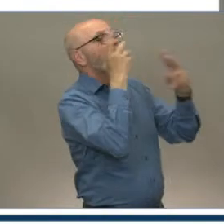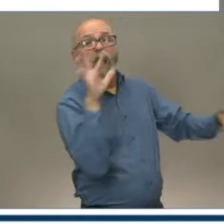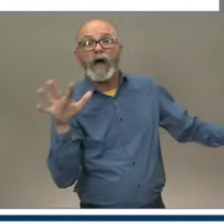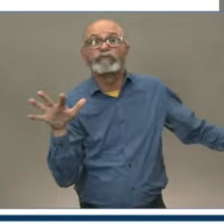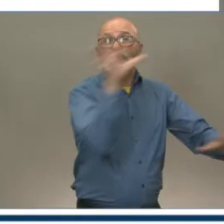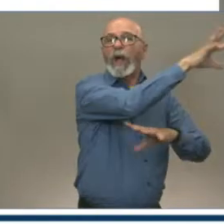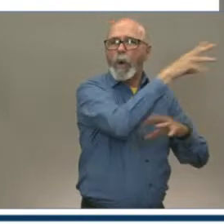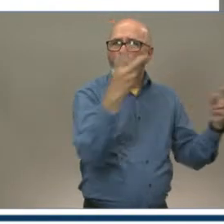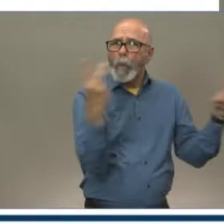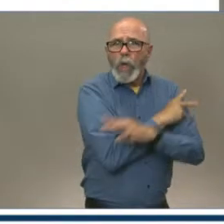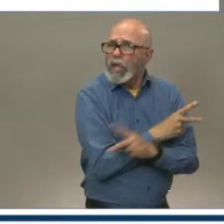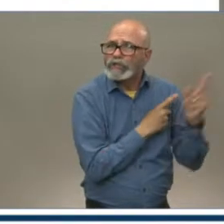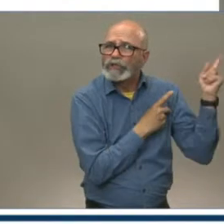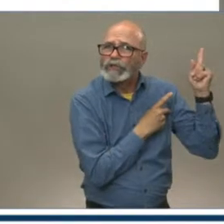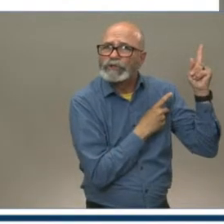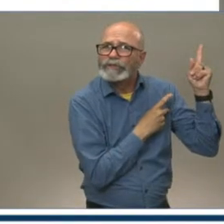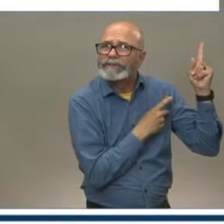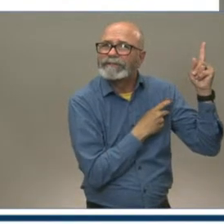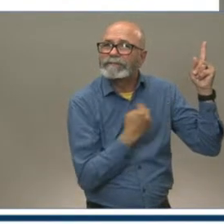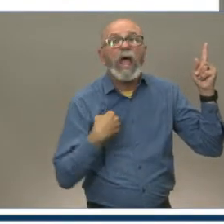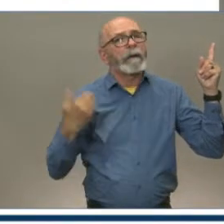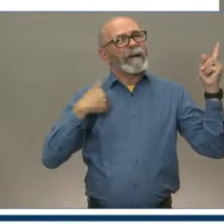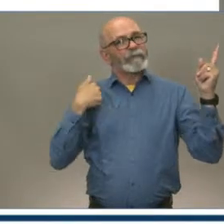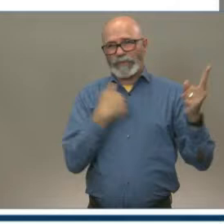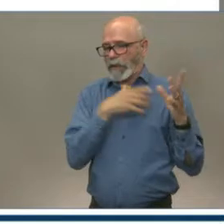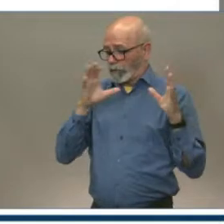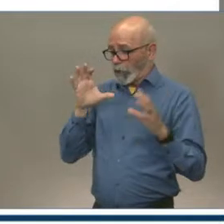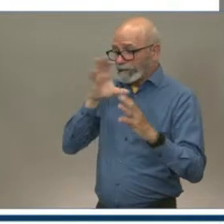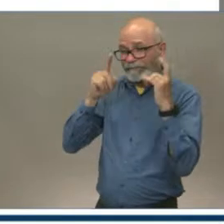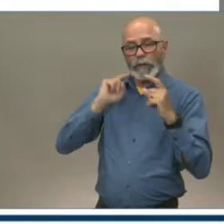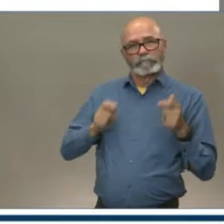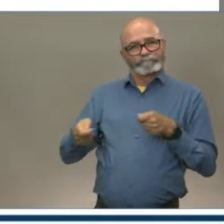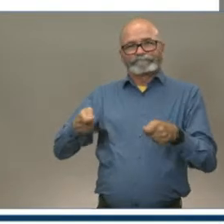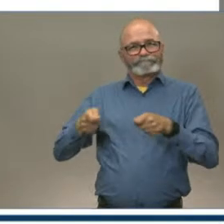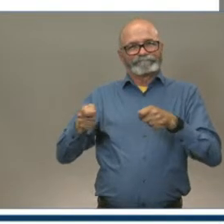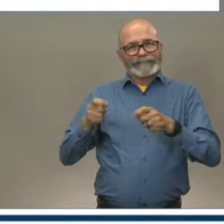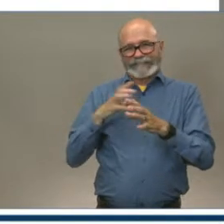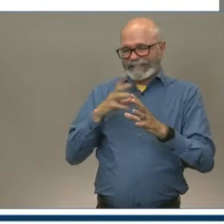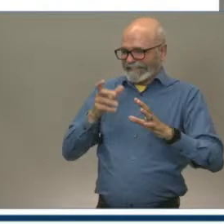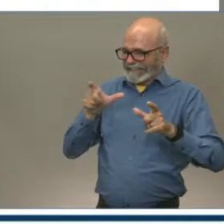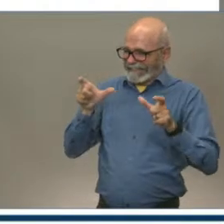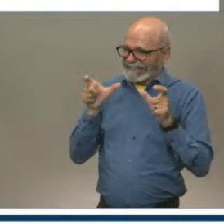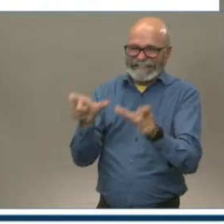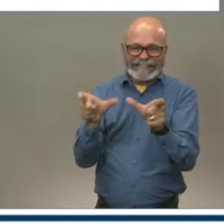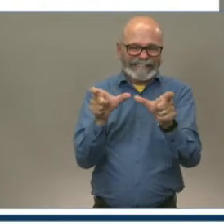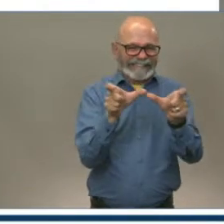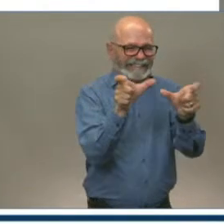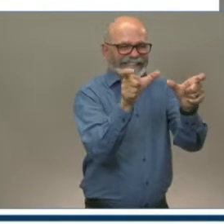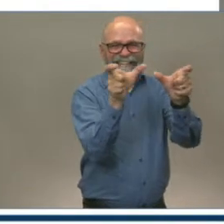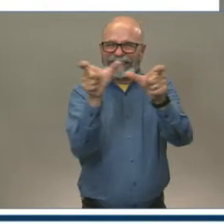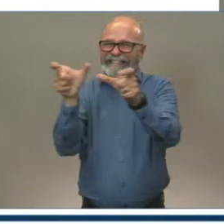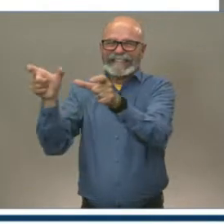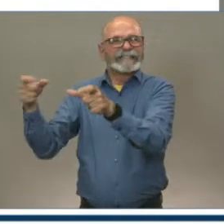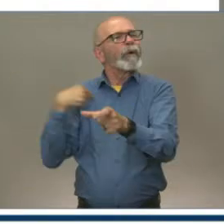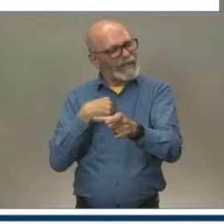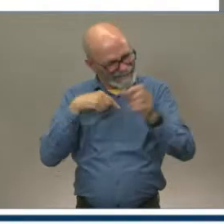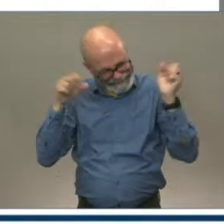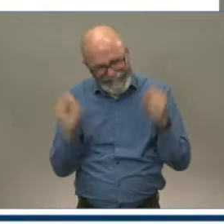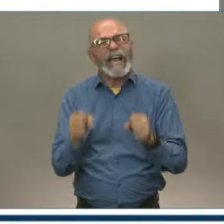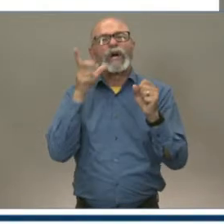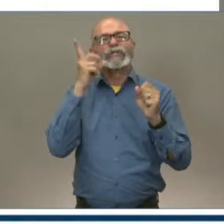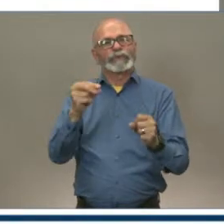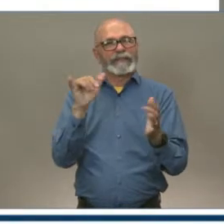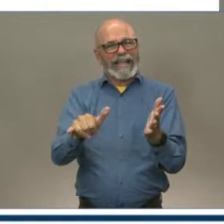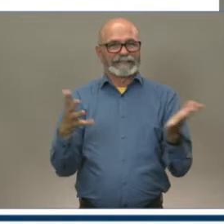COVID out of our province before, twice, and we can do it again. By acting now and working together, we can protect each